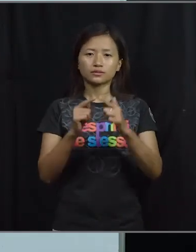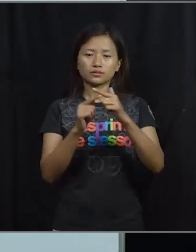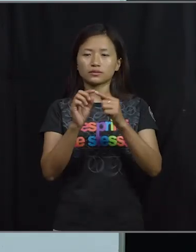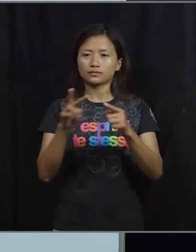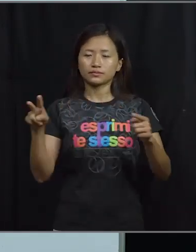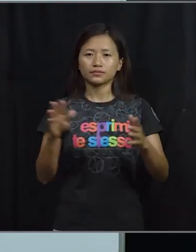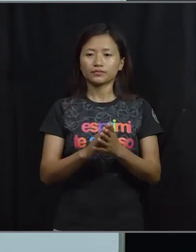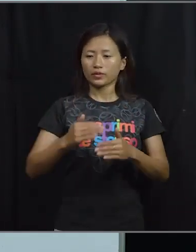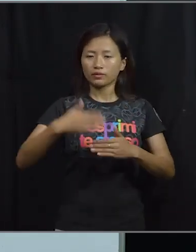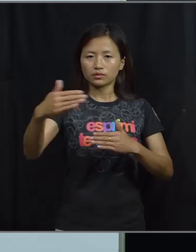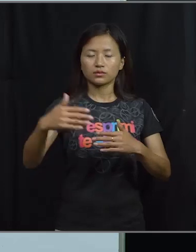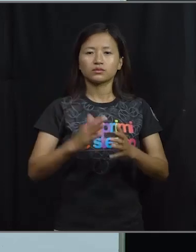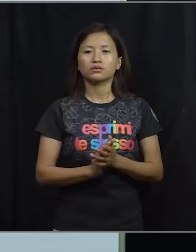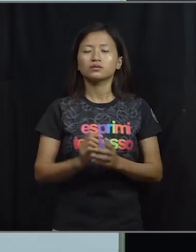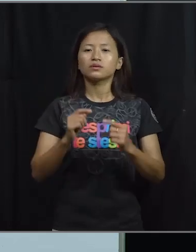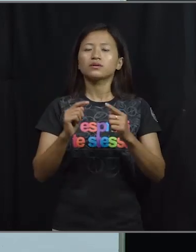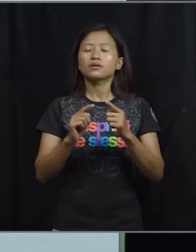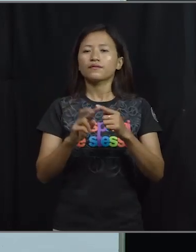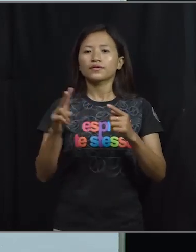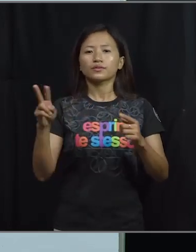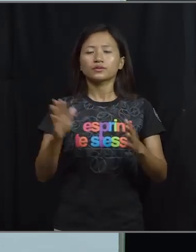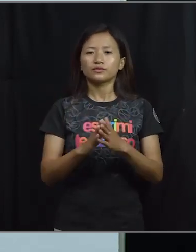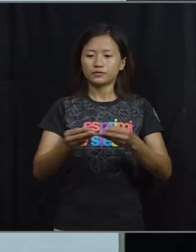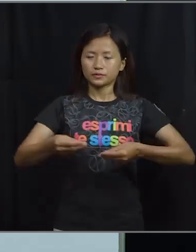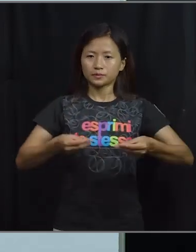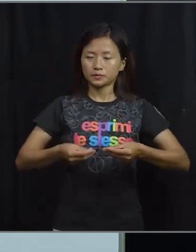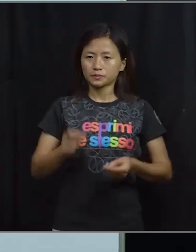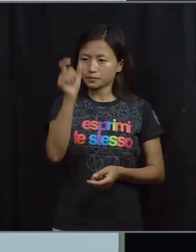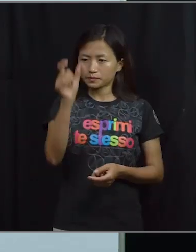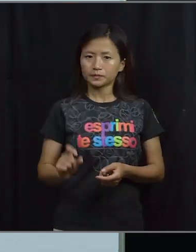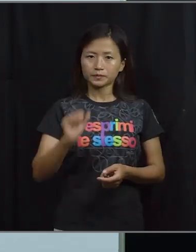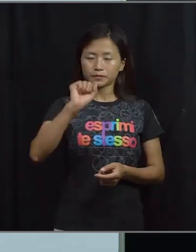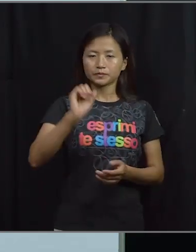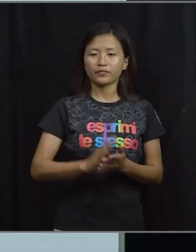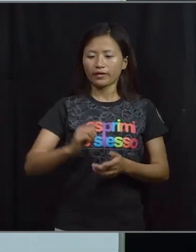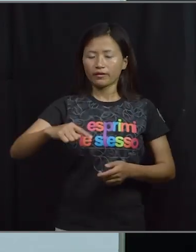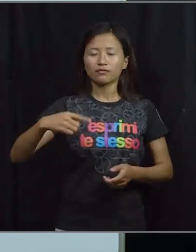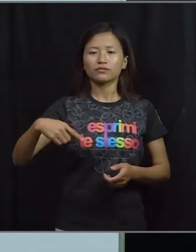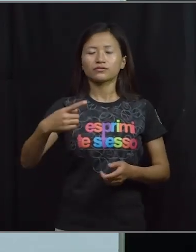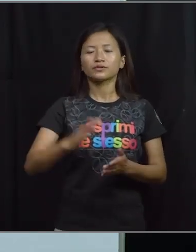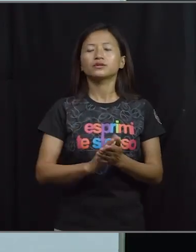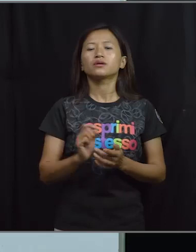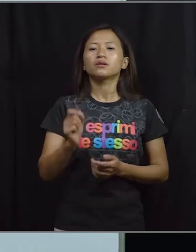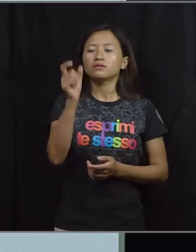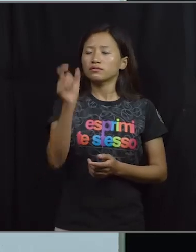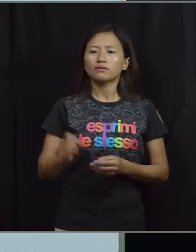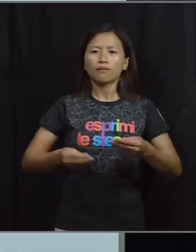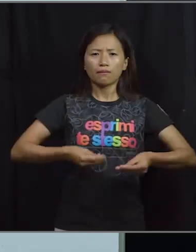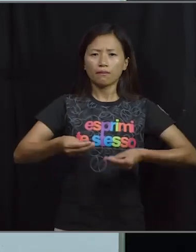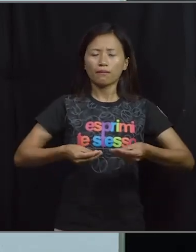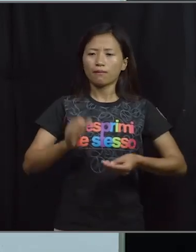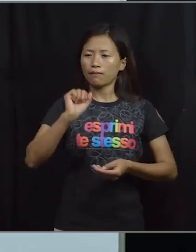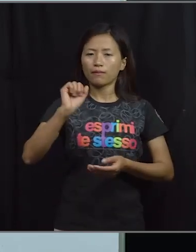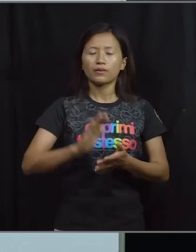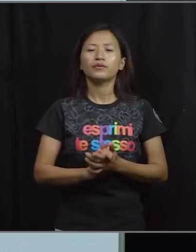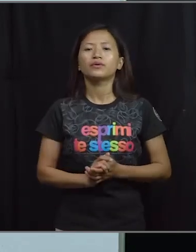Let's proceed ahead to the types of entrepreneurs. Every entrepreneur, perform similar activities and